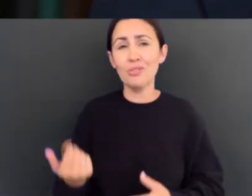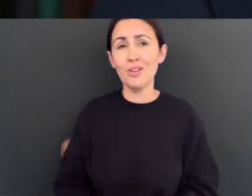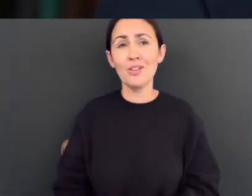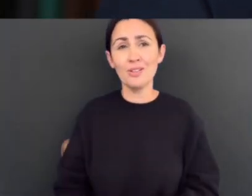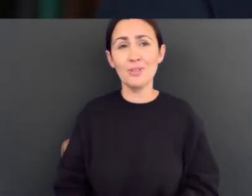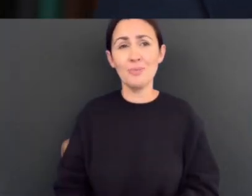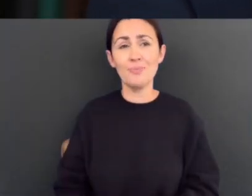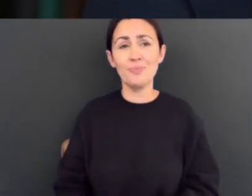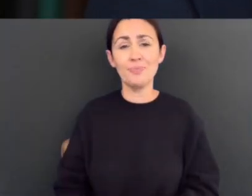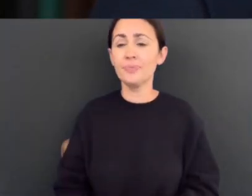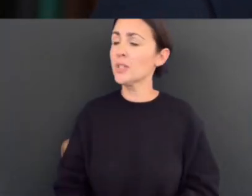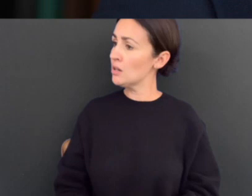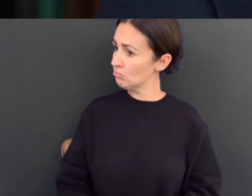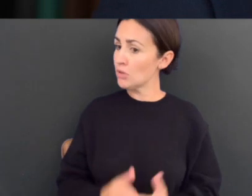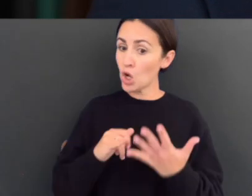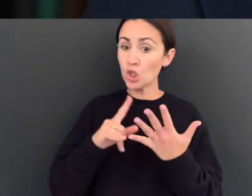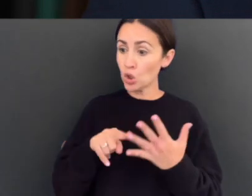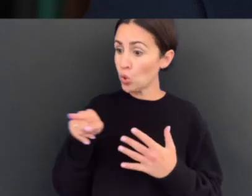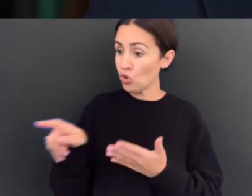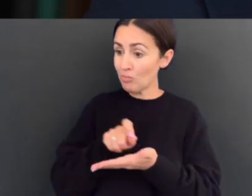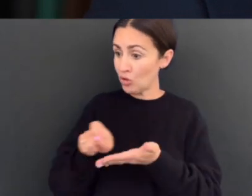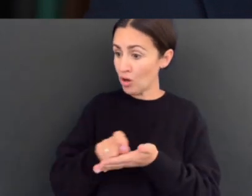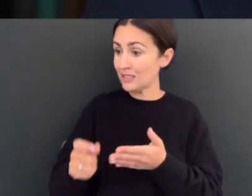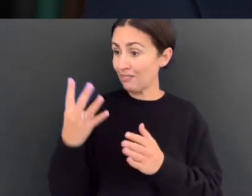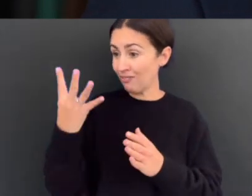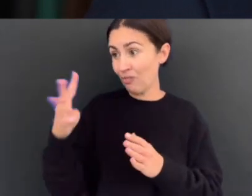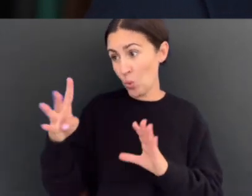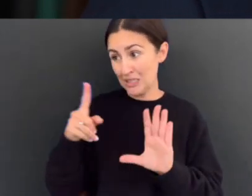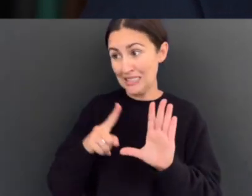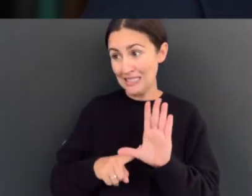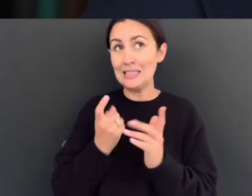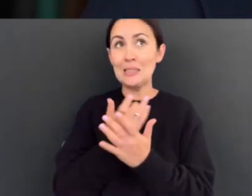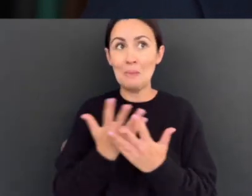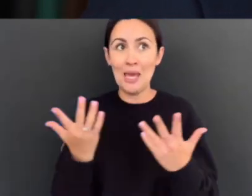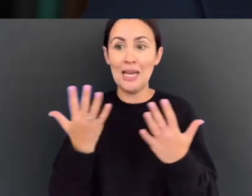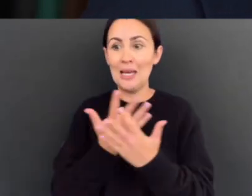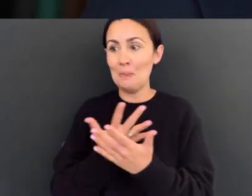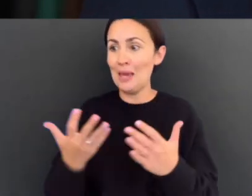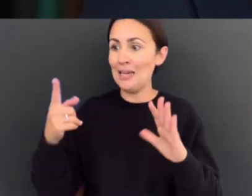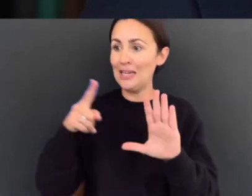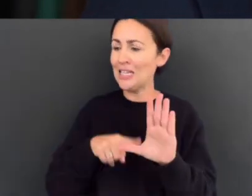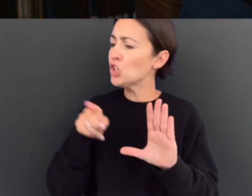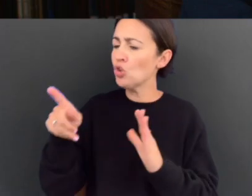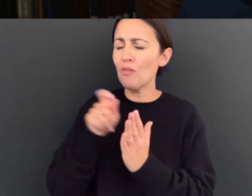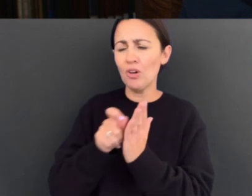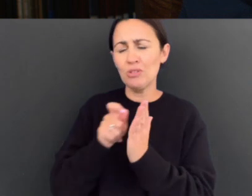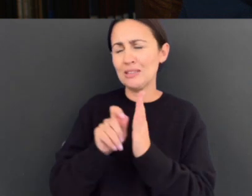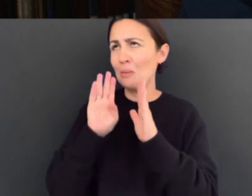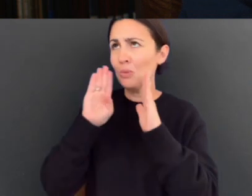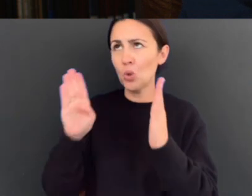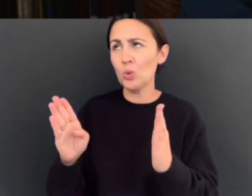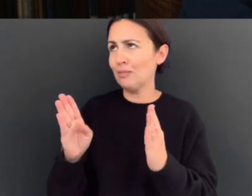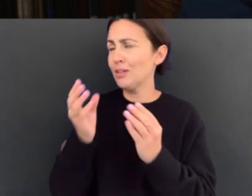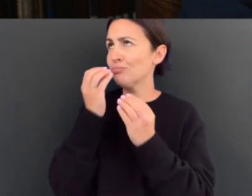after many decades, 4 decades of writing, many memorable passages and chapters in your books, are there any that